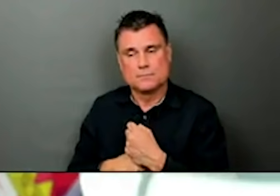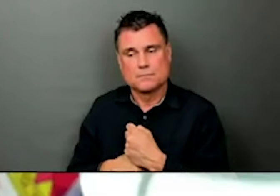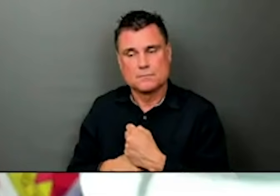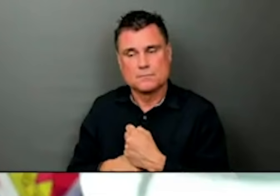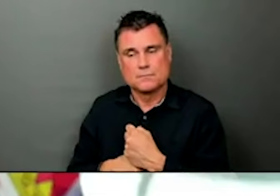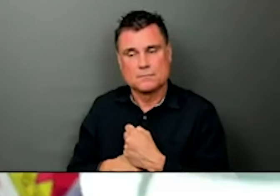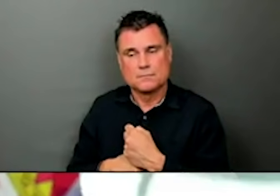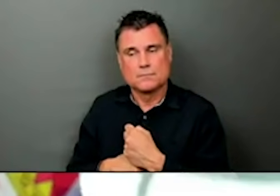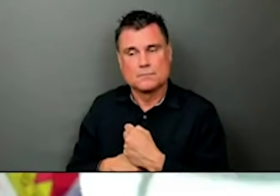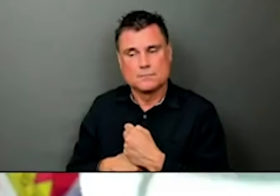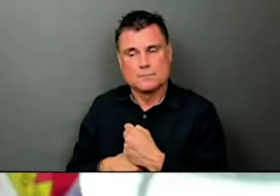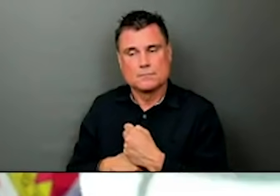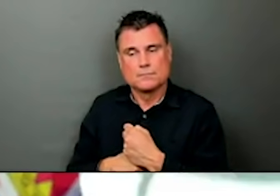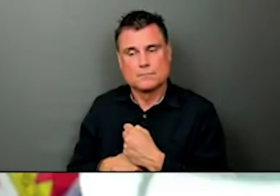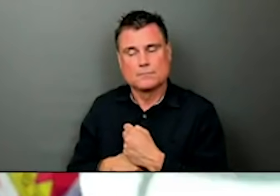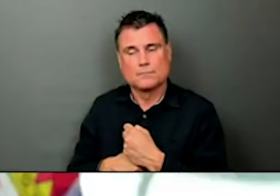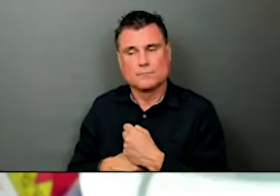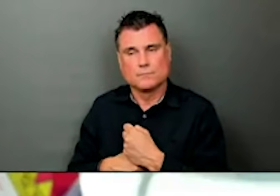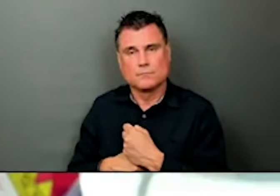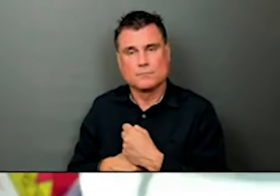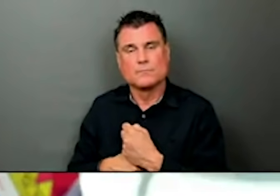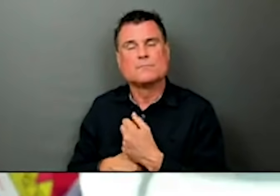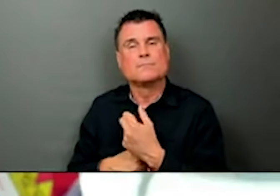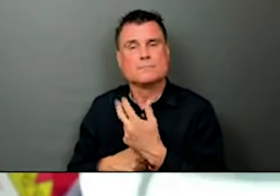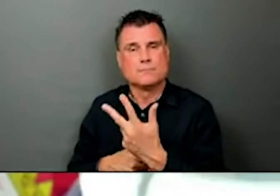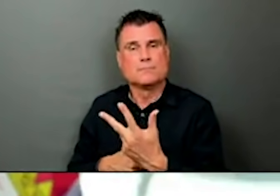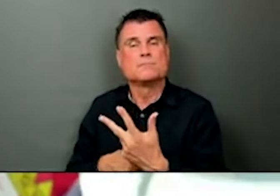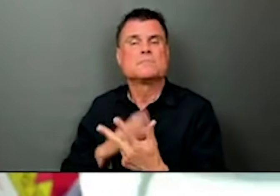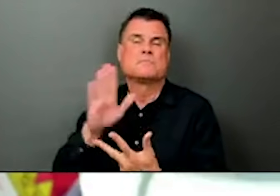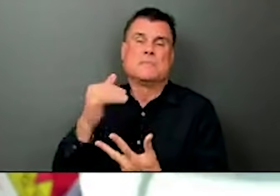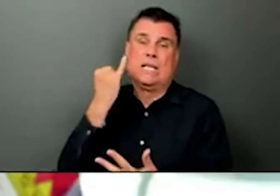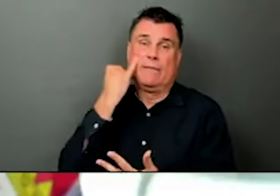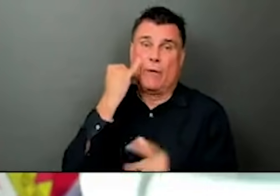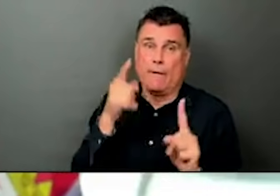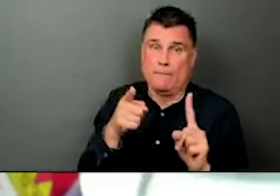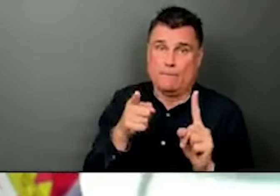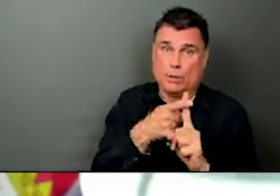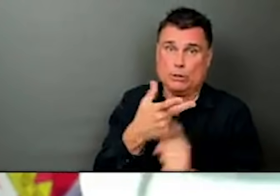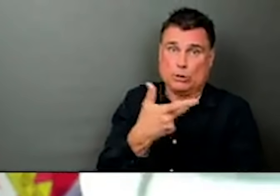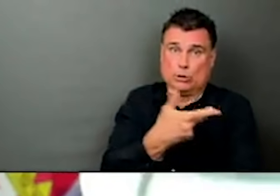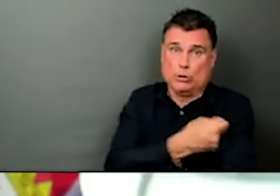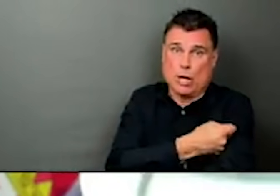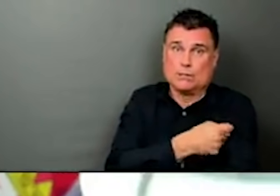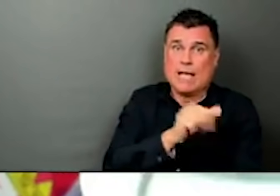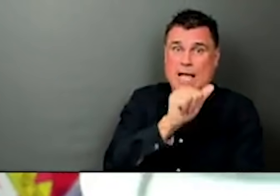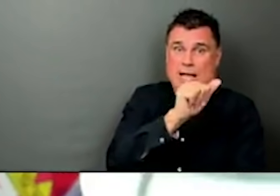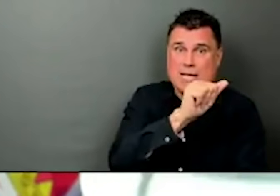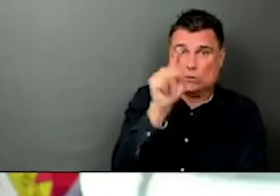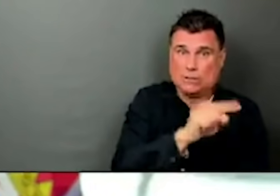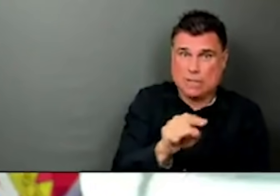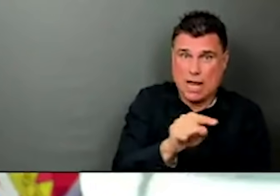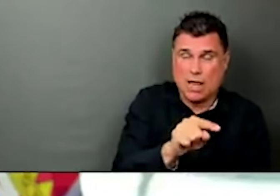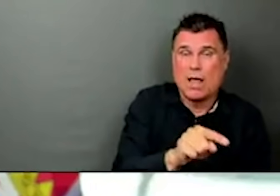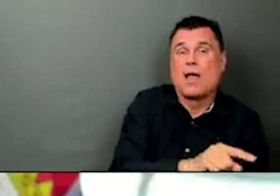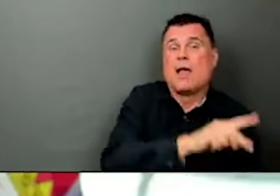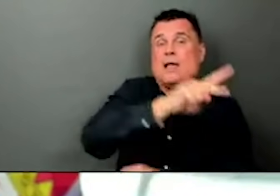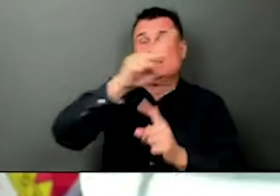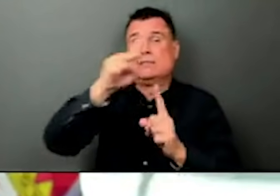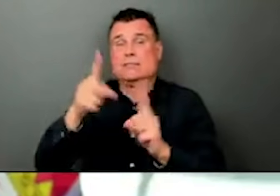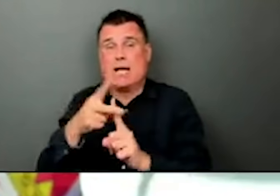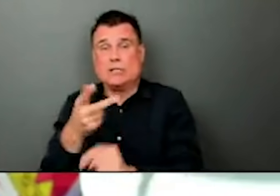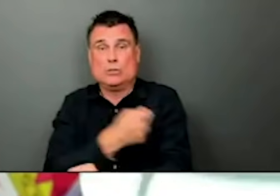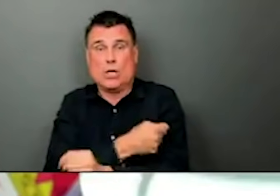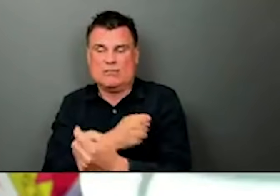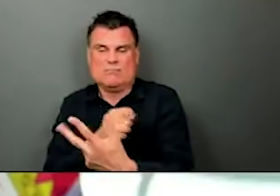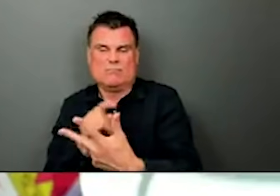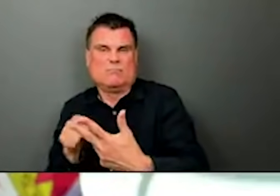effectiveness of 1 dose of AZ plus 1 dose of an mRNA? Thank you for your question. That's a good question, and effectiveness data